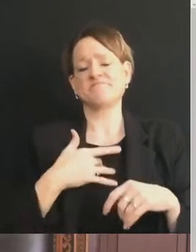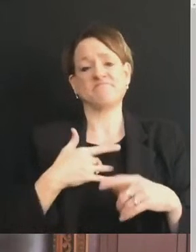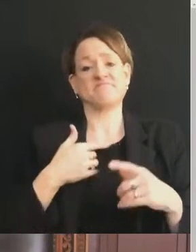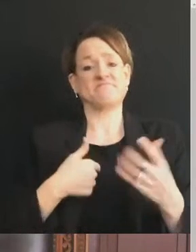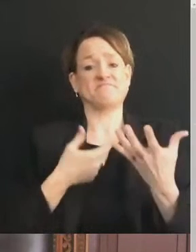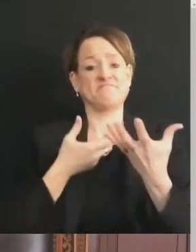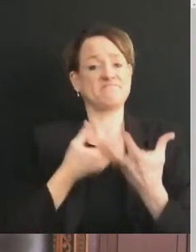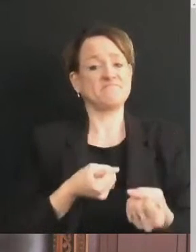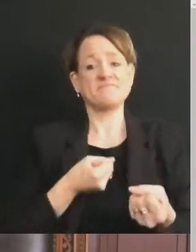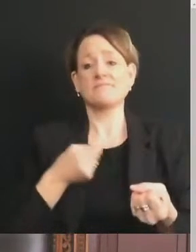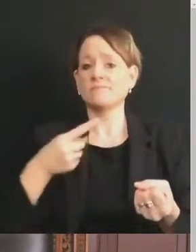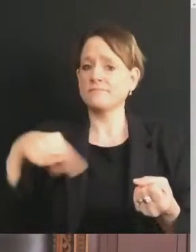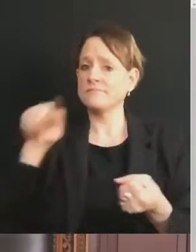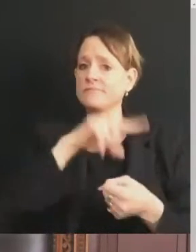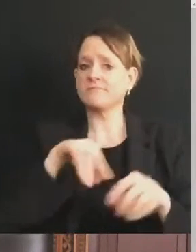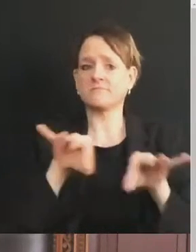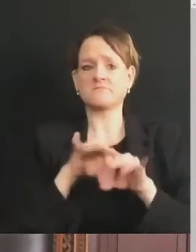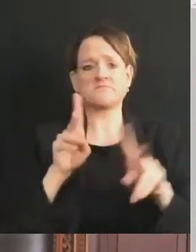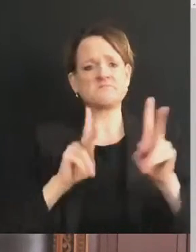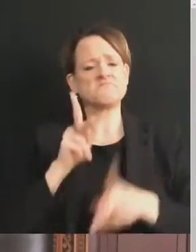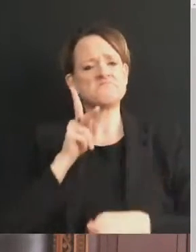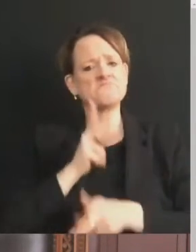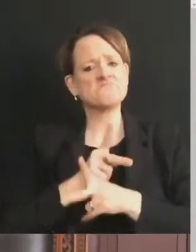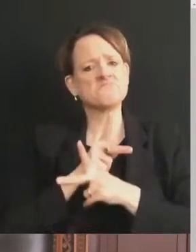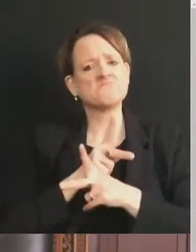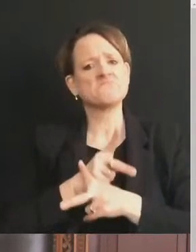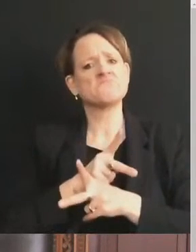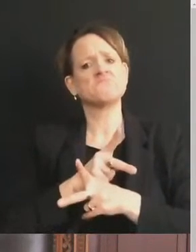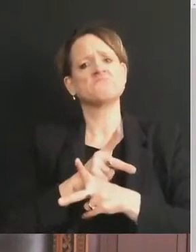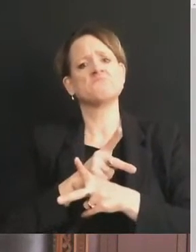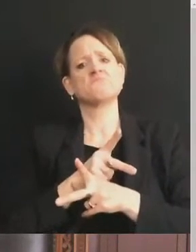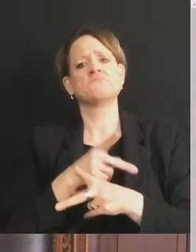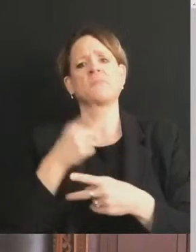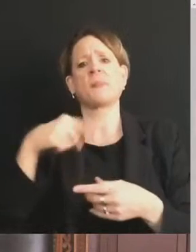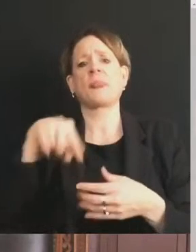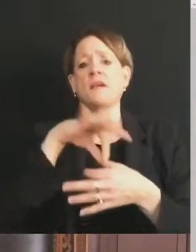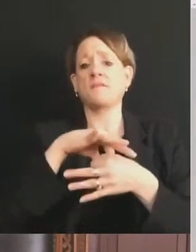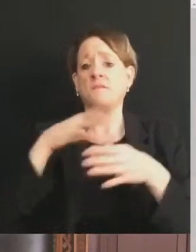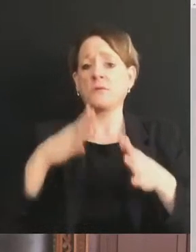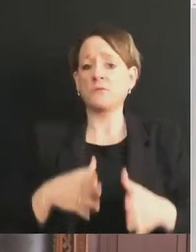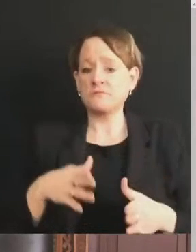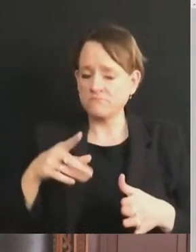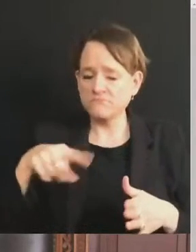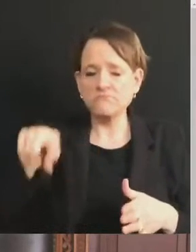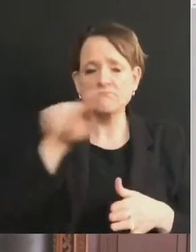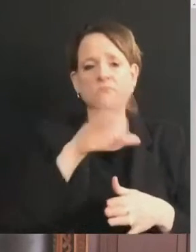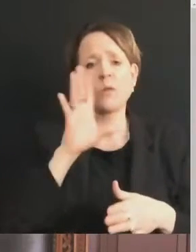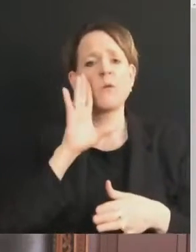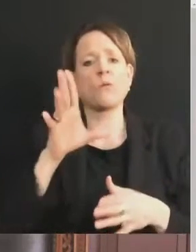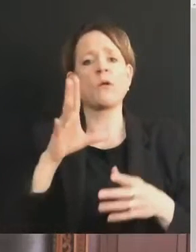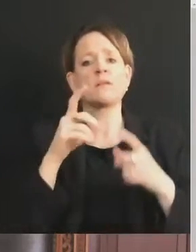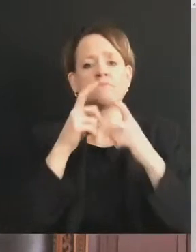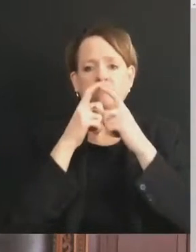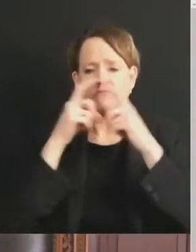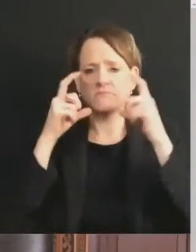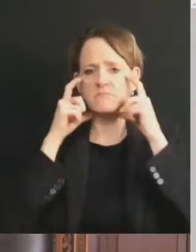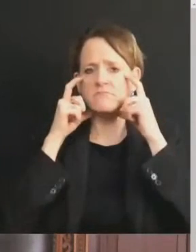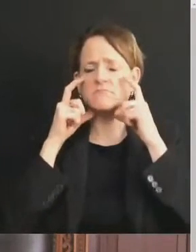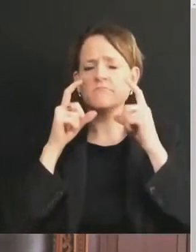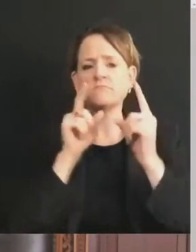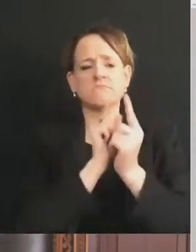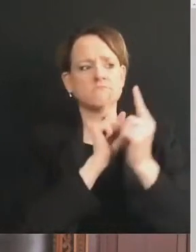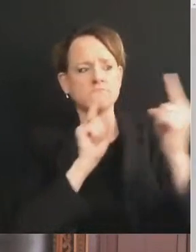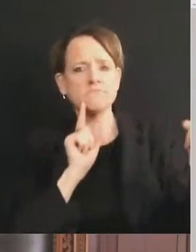the precautions that voters will take as far as wearing a mask and staying distant and while you're waiting in